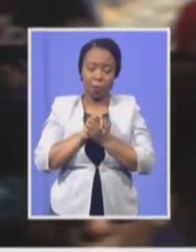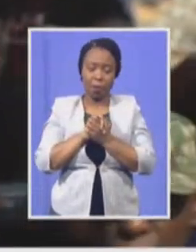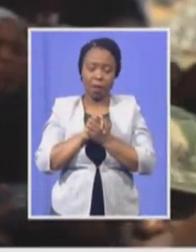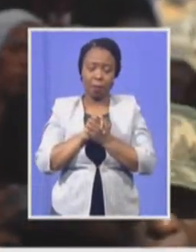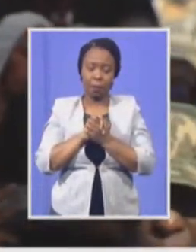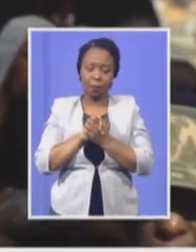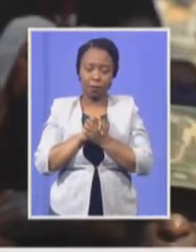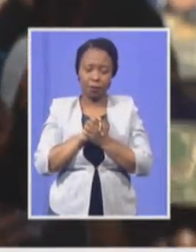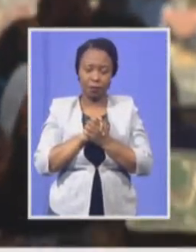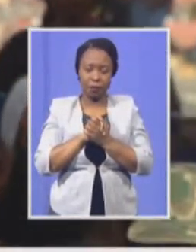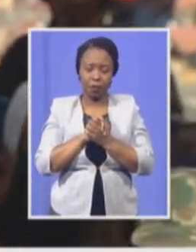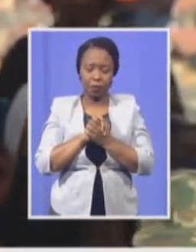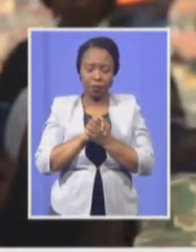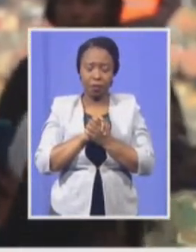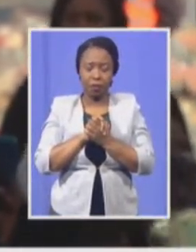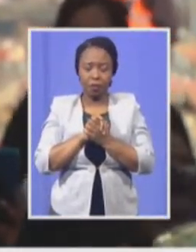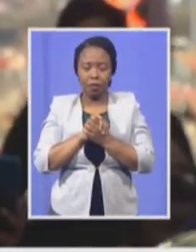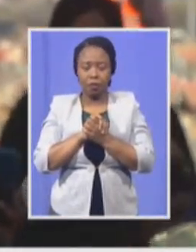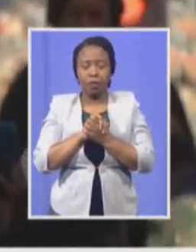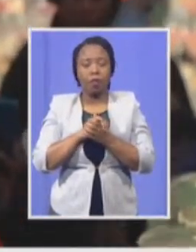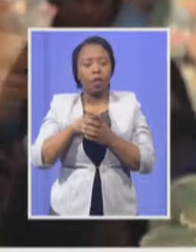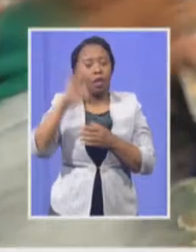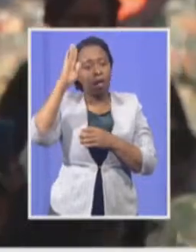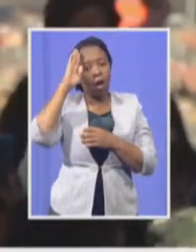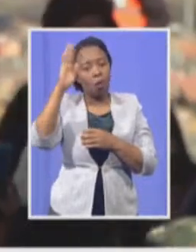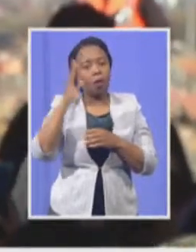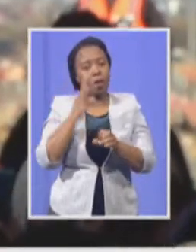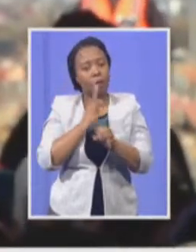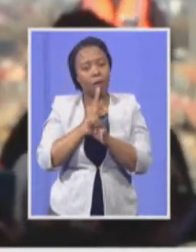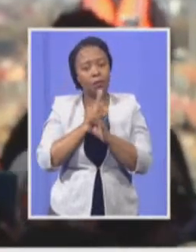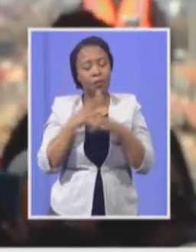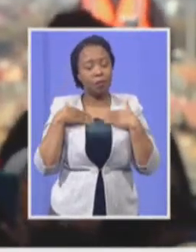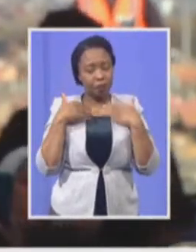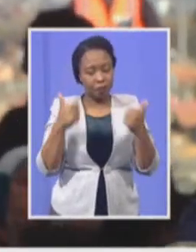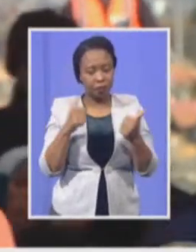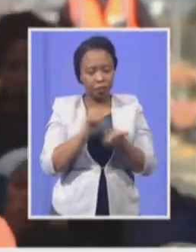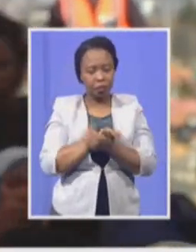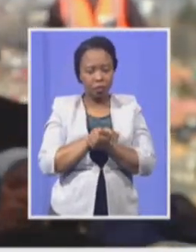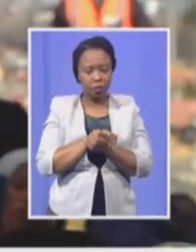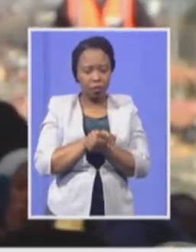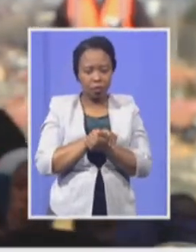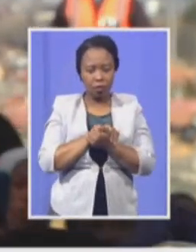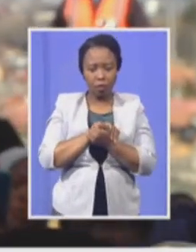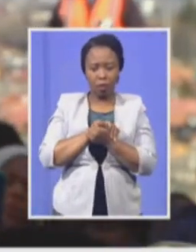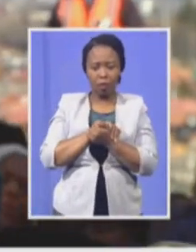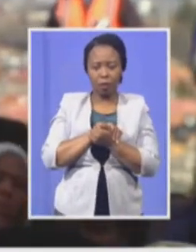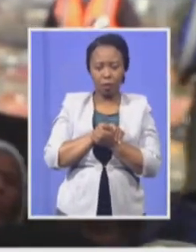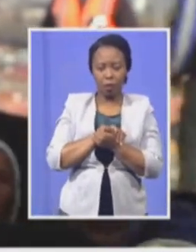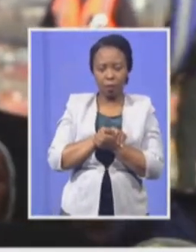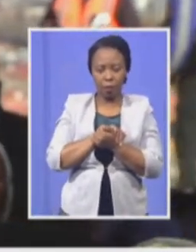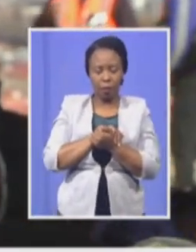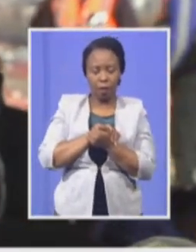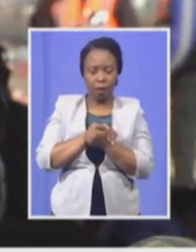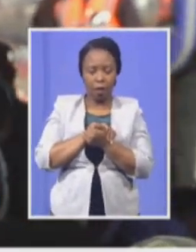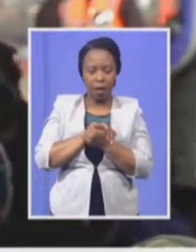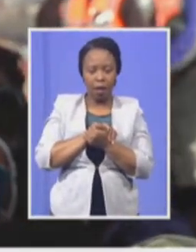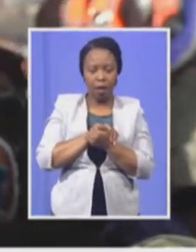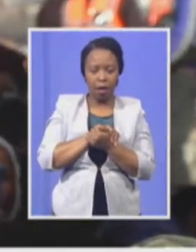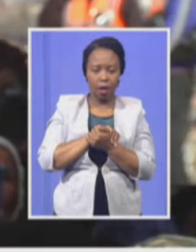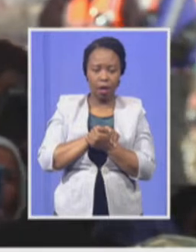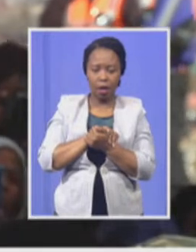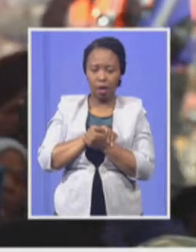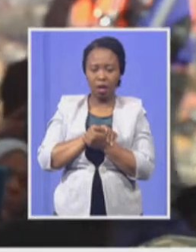Bahlali. sawona ba Ninjani? Hey, siyakhala like abantu sebethethile. Bathethile